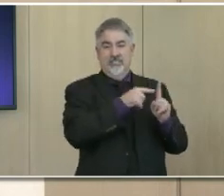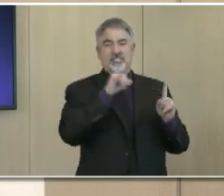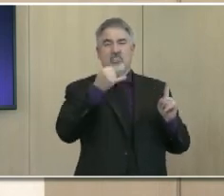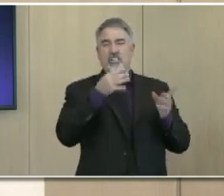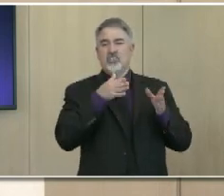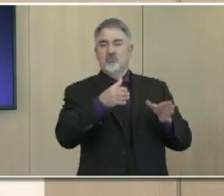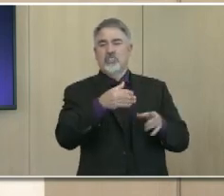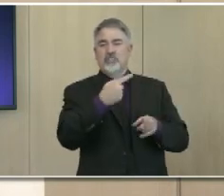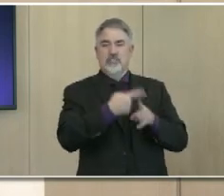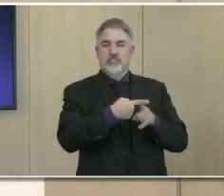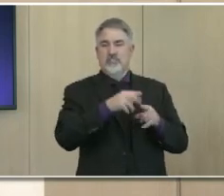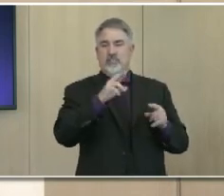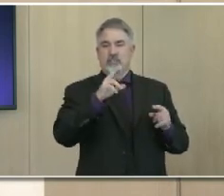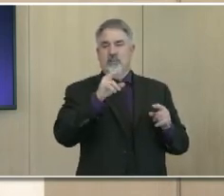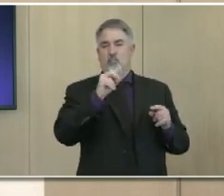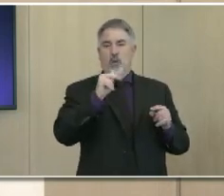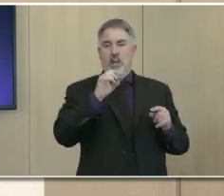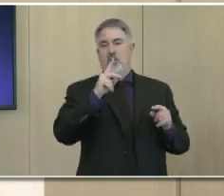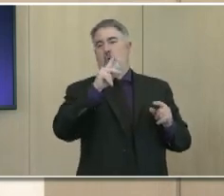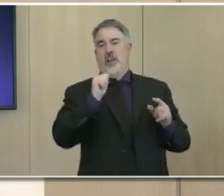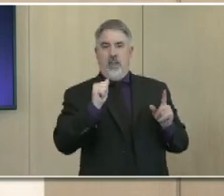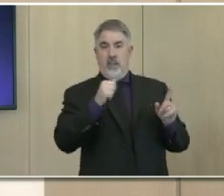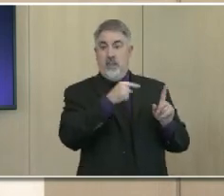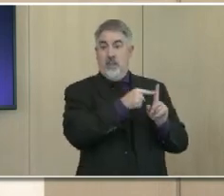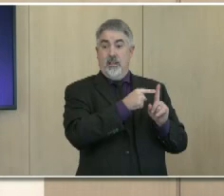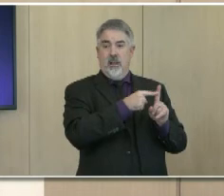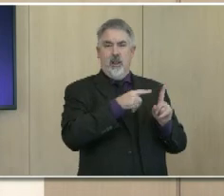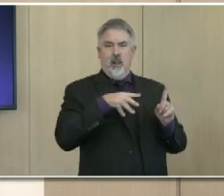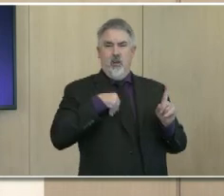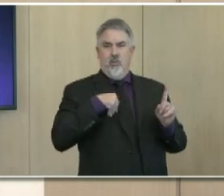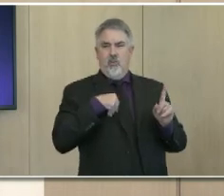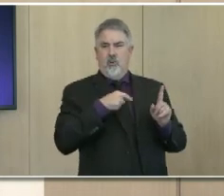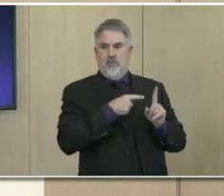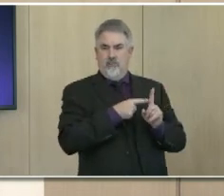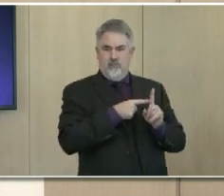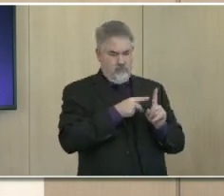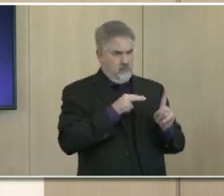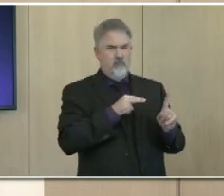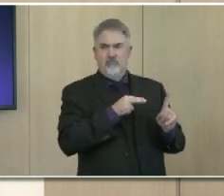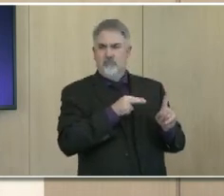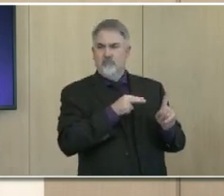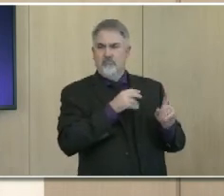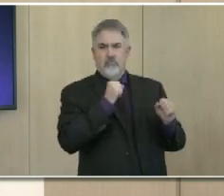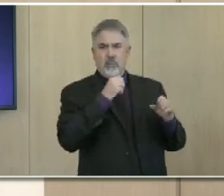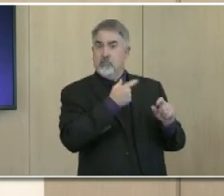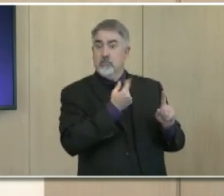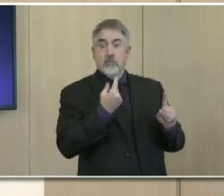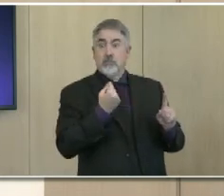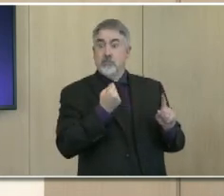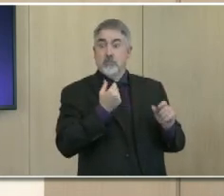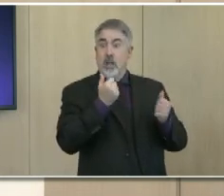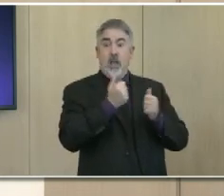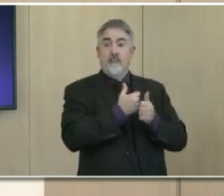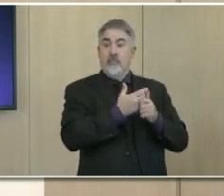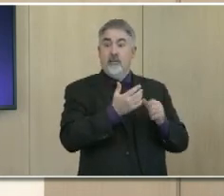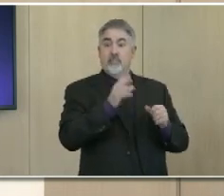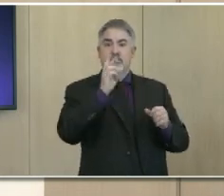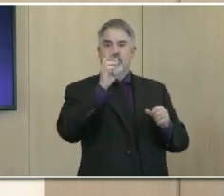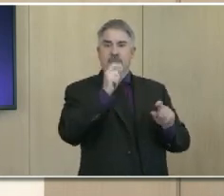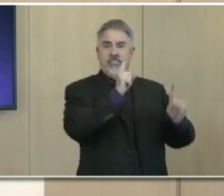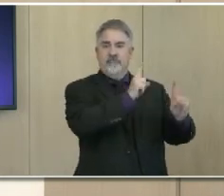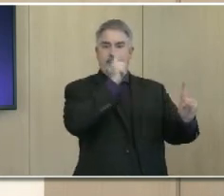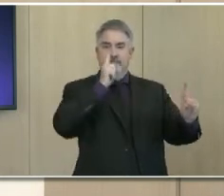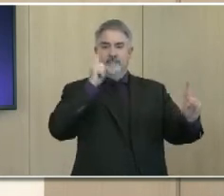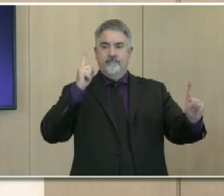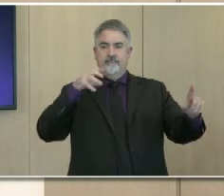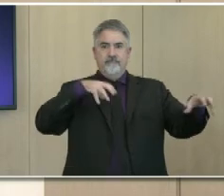and I have to tell you, I was impressed. They had everything organized, laid out, 6 feet tape marks to make sure people were standing